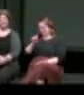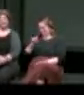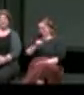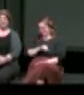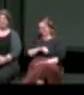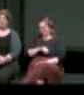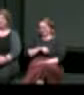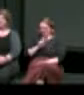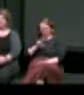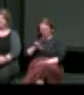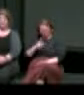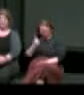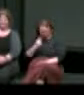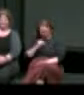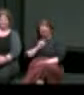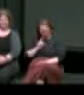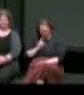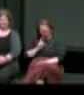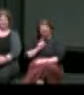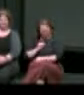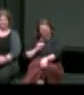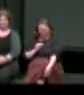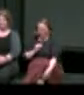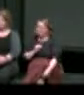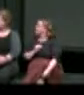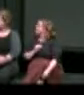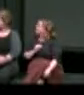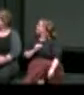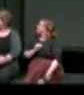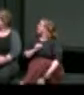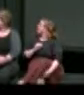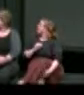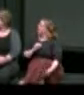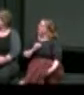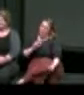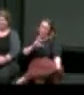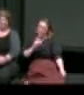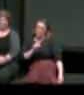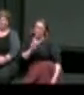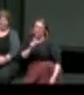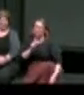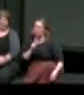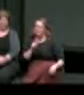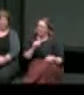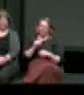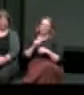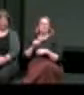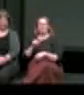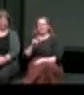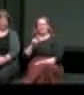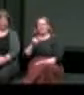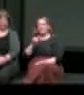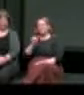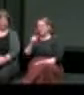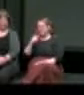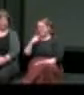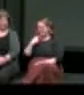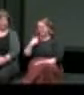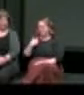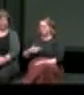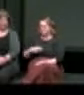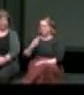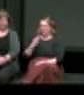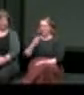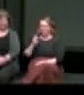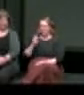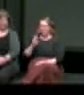I have to do something? Okay, good. I don't. As Lisa said, I'm Heather Ullinger. I work for the City of